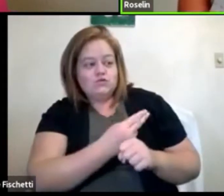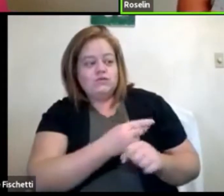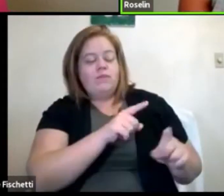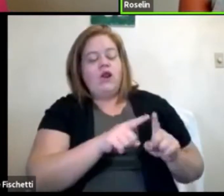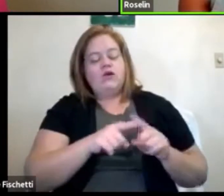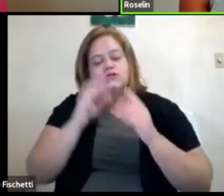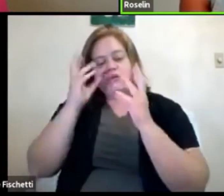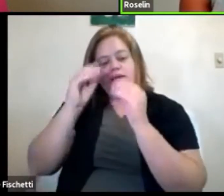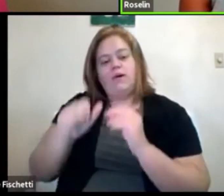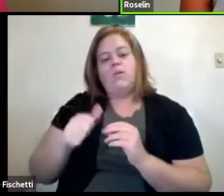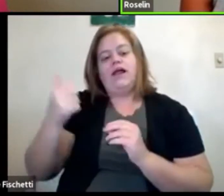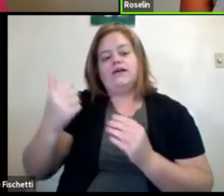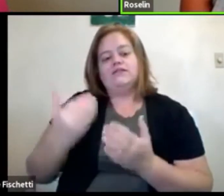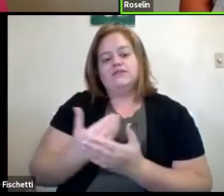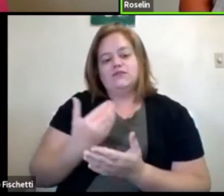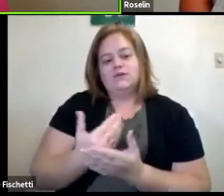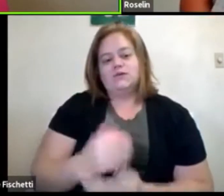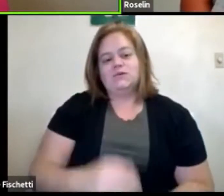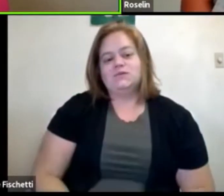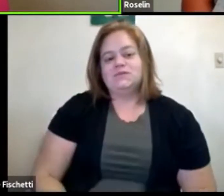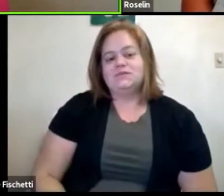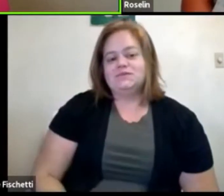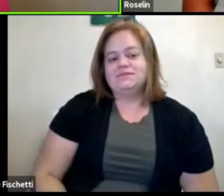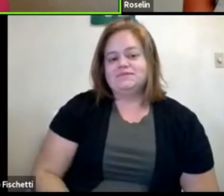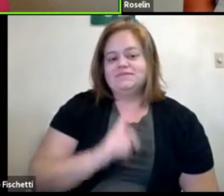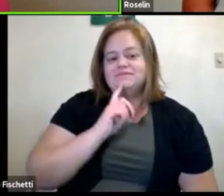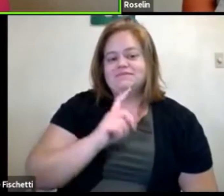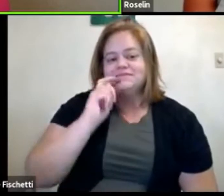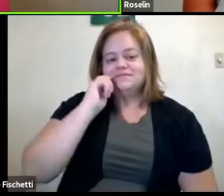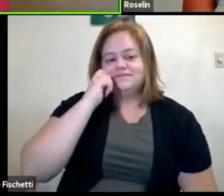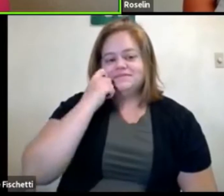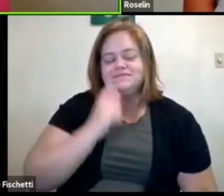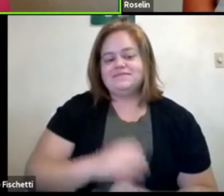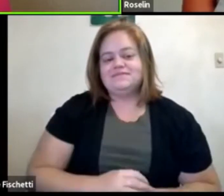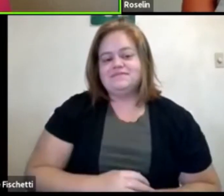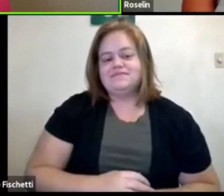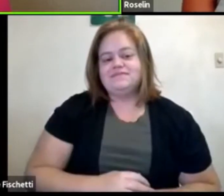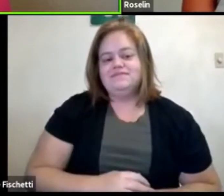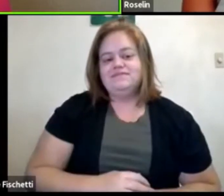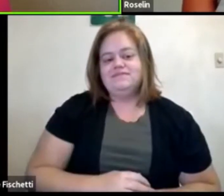doing. Very cool. I love the idea of